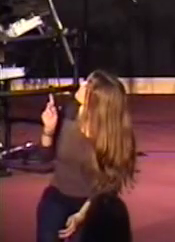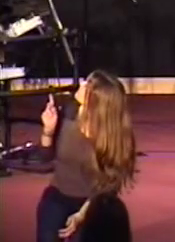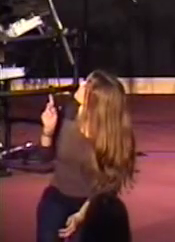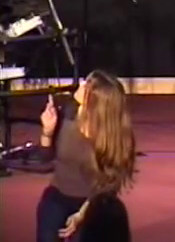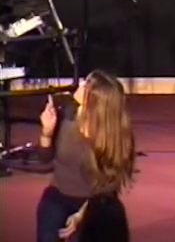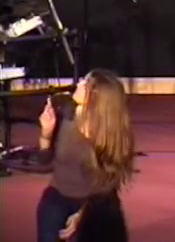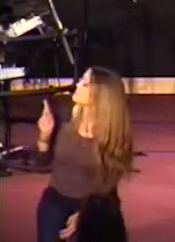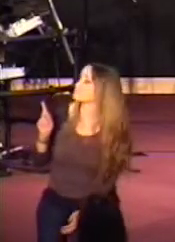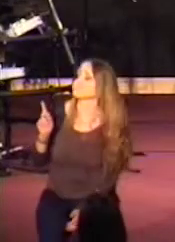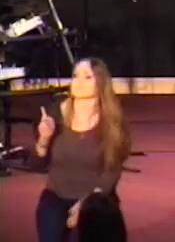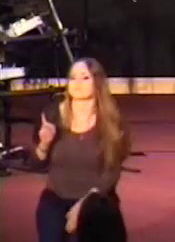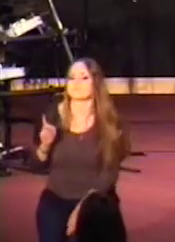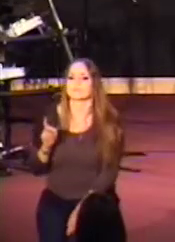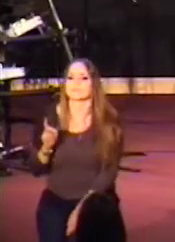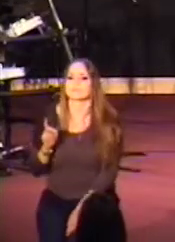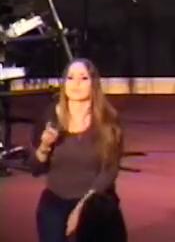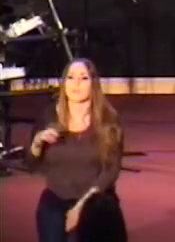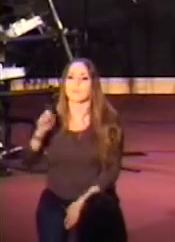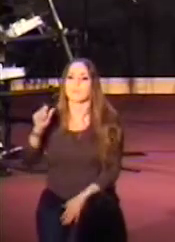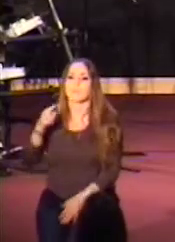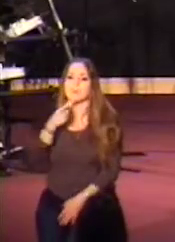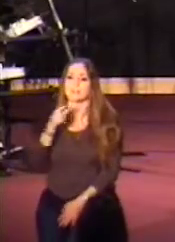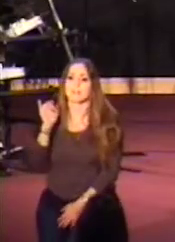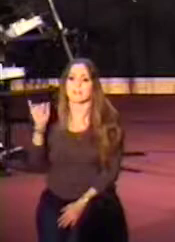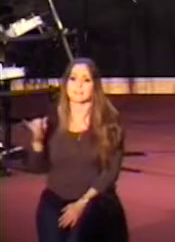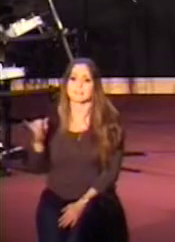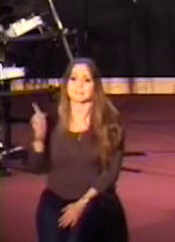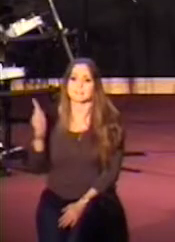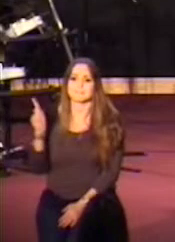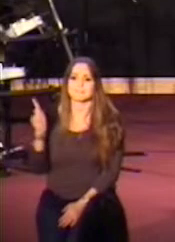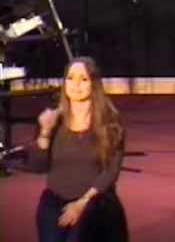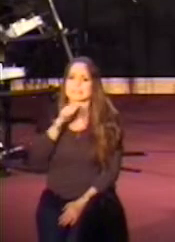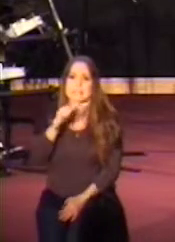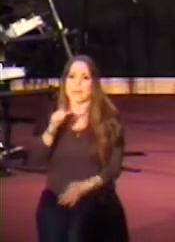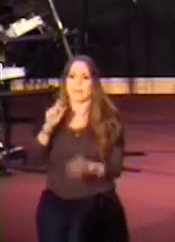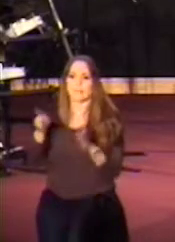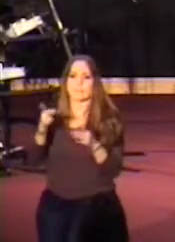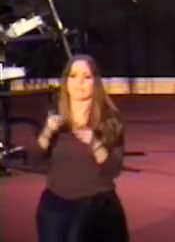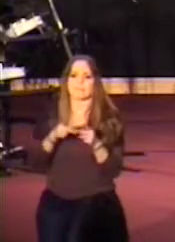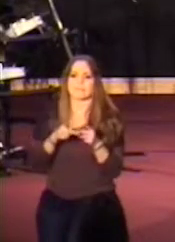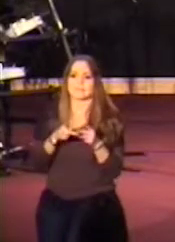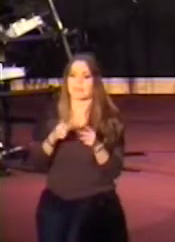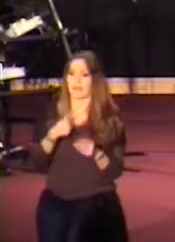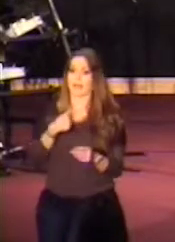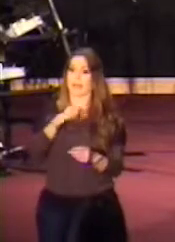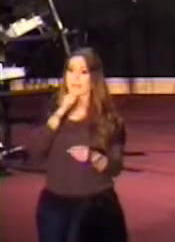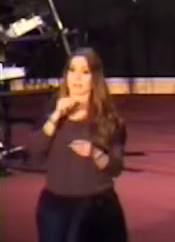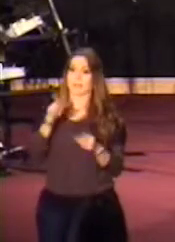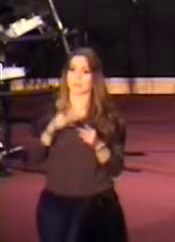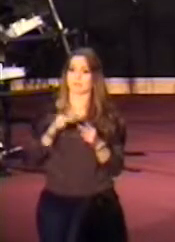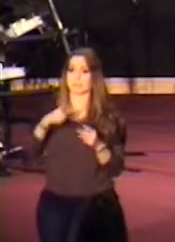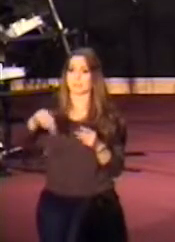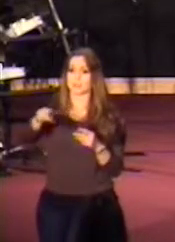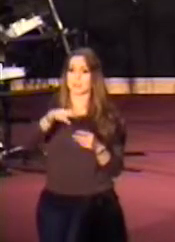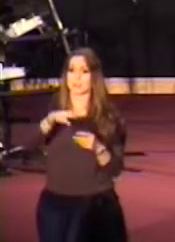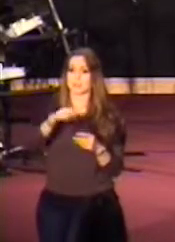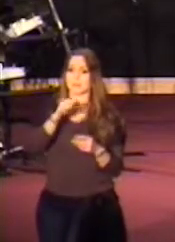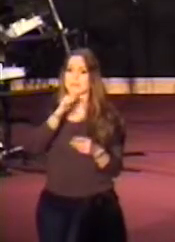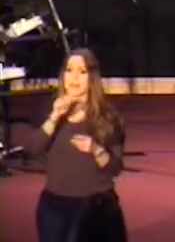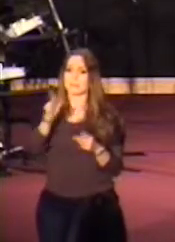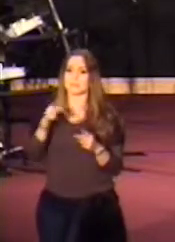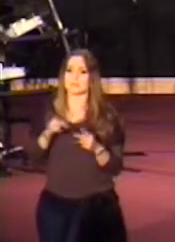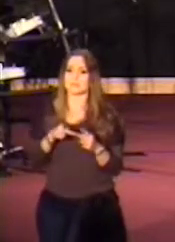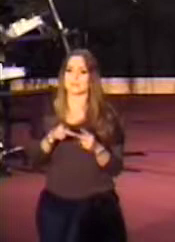Christian. That's what Paul said. I'm not perfect. Look, I'm not perfect. You're not perfect. We haven't